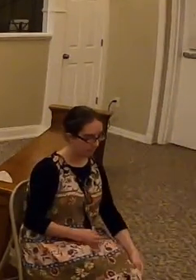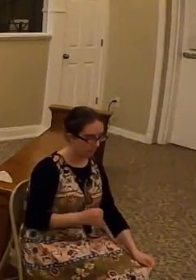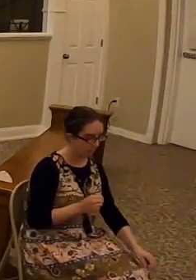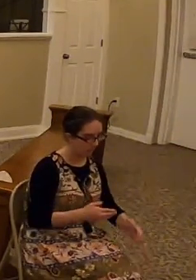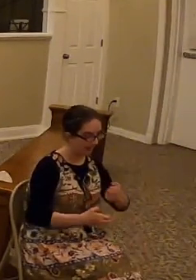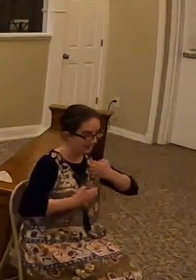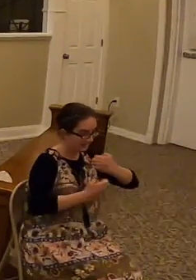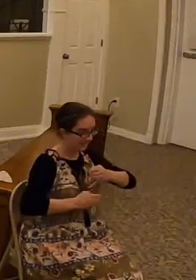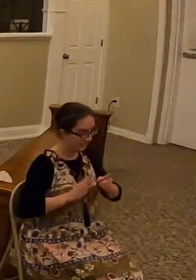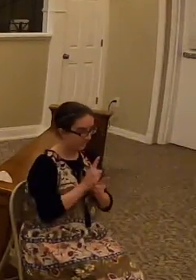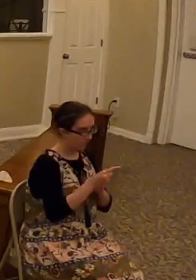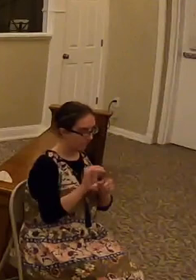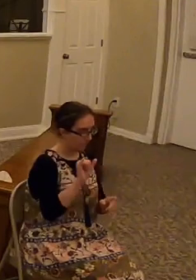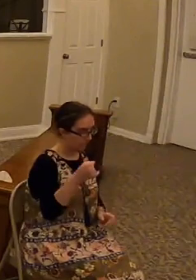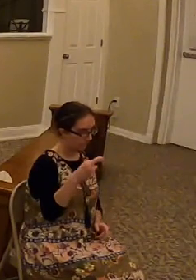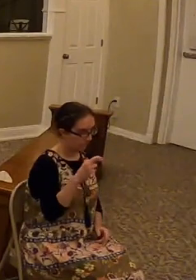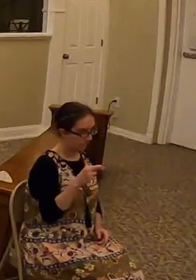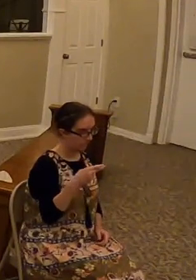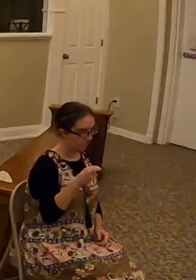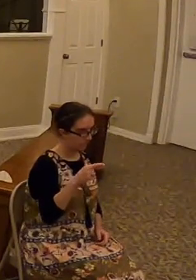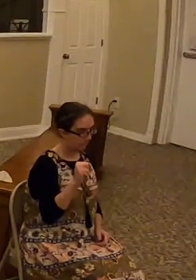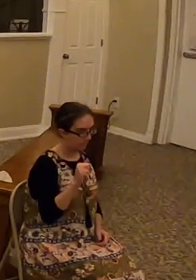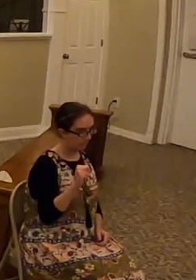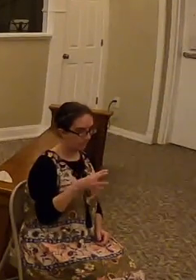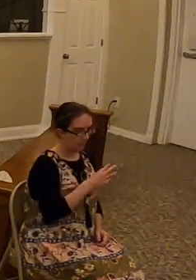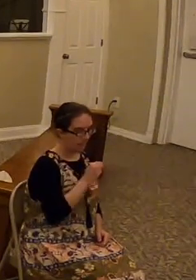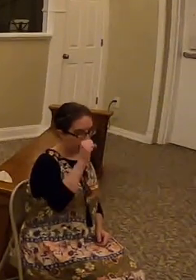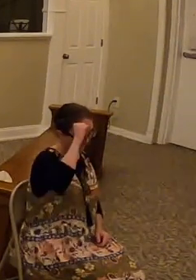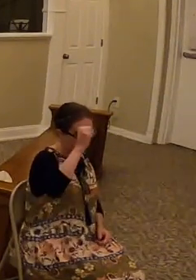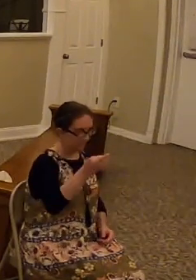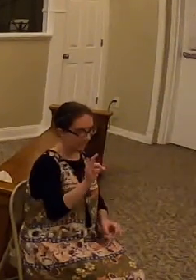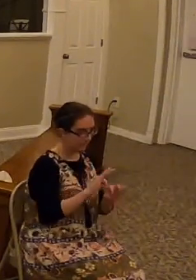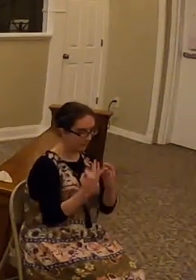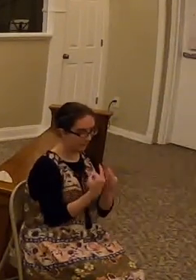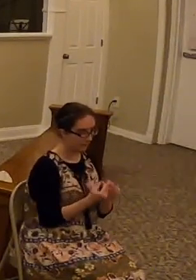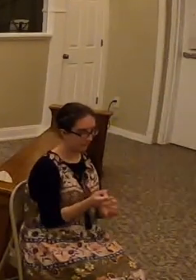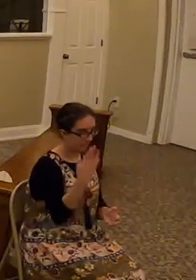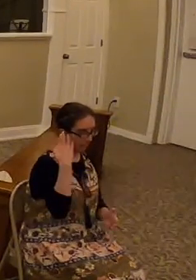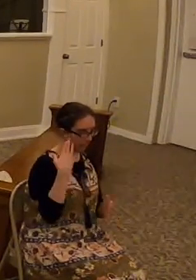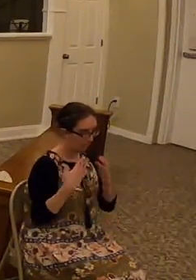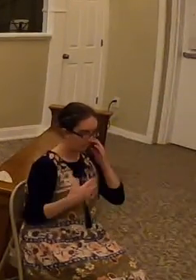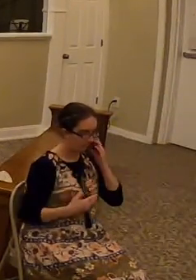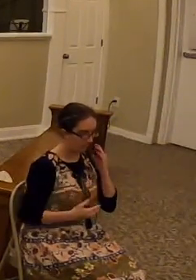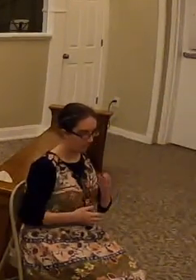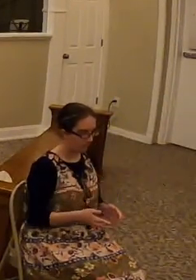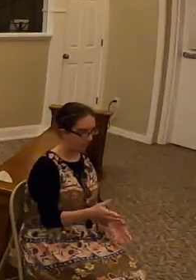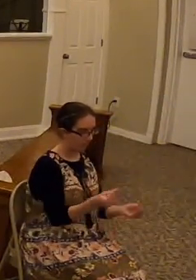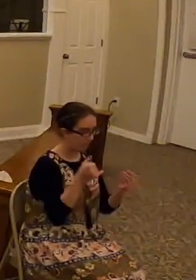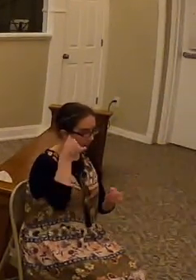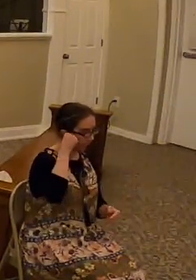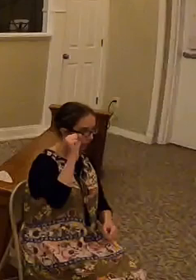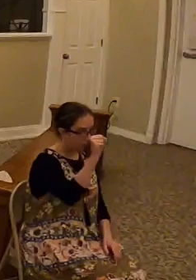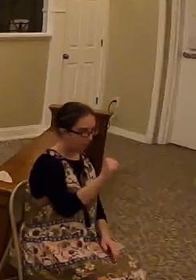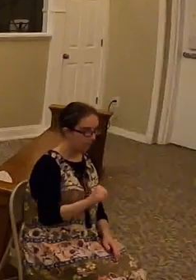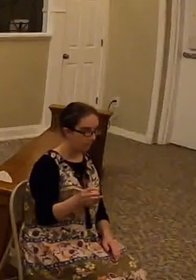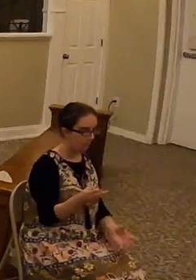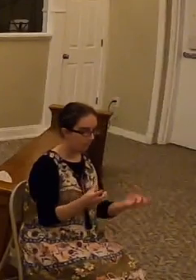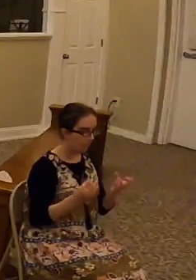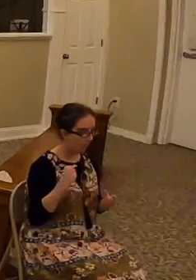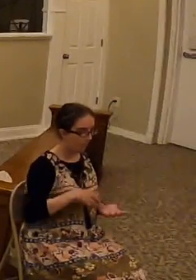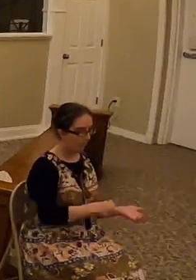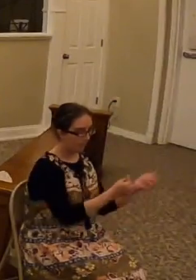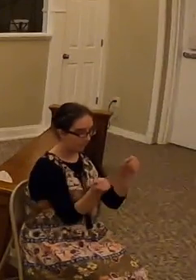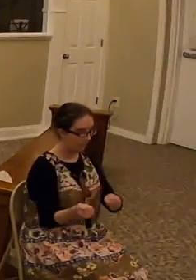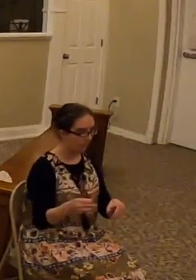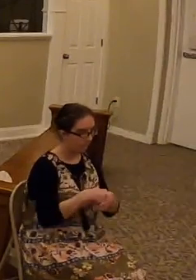I got excited when Junior Hernandez and his family came in that door on a Sunday morning. I had got a call on Saturday. We want to come and